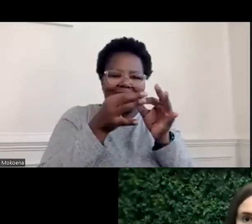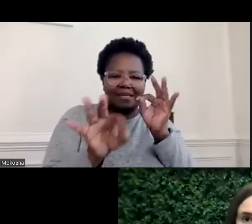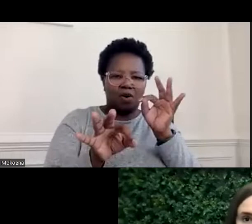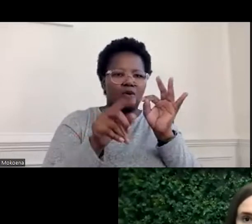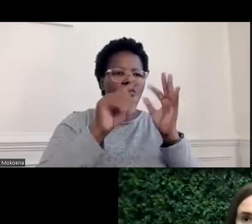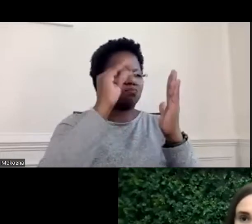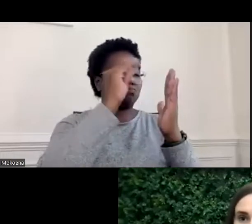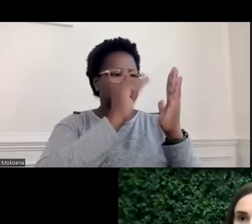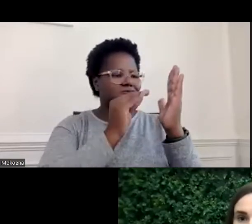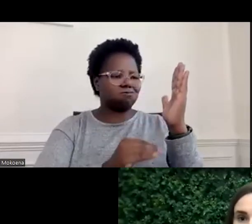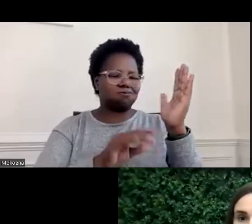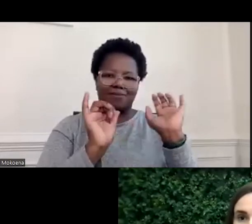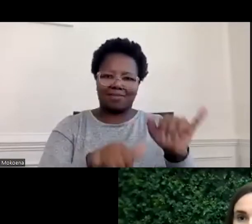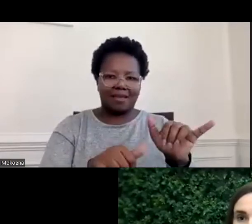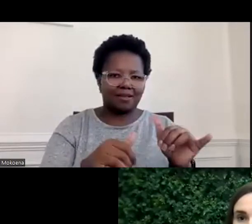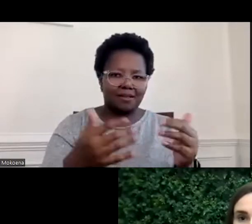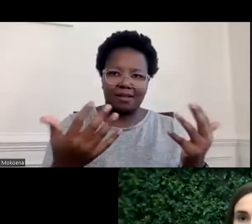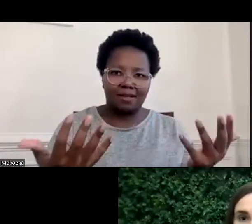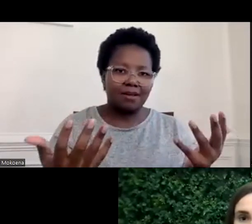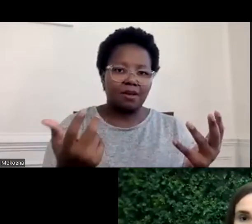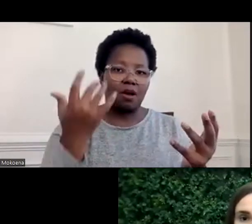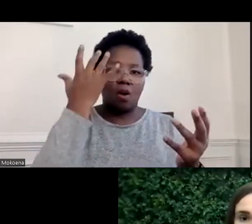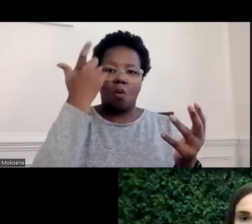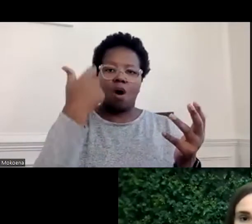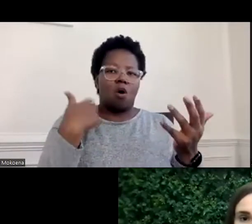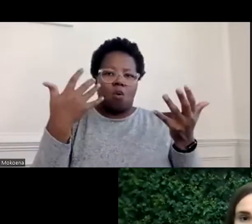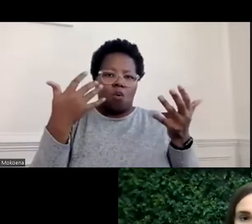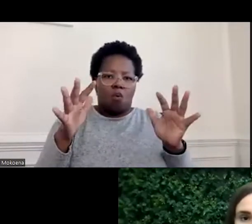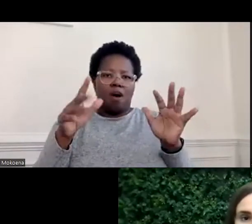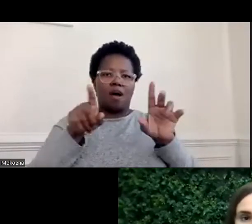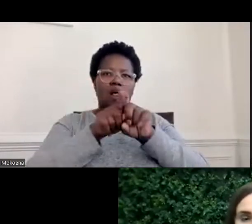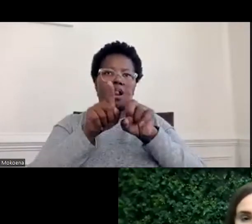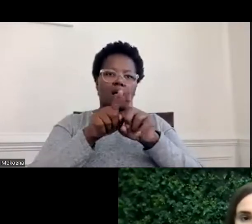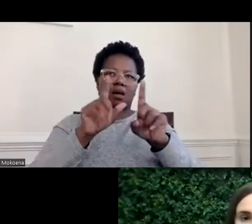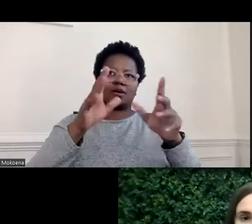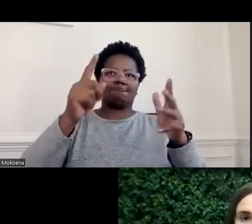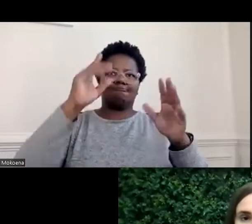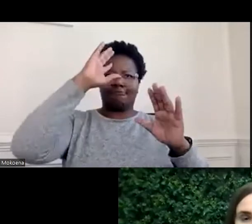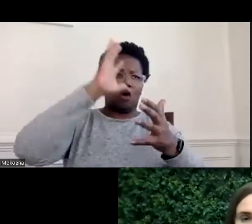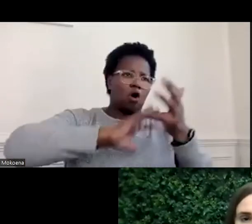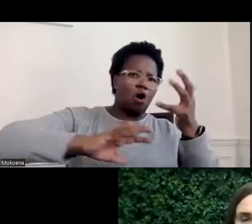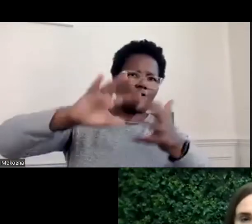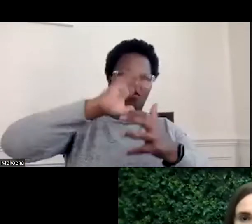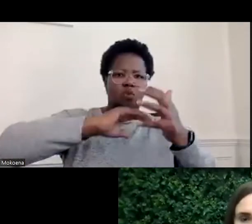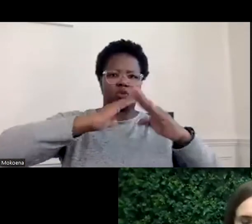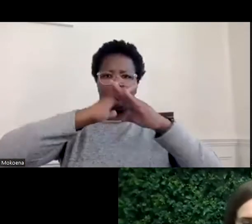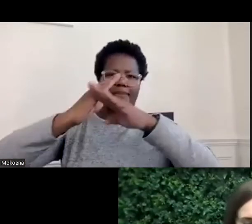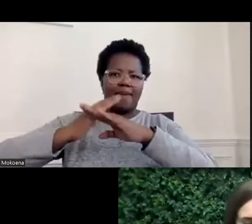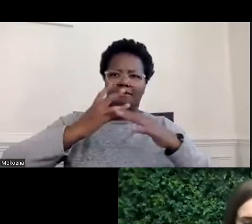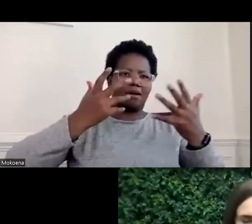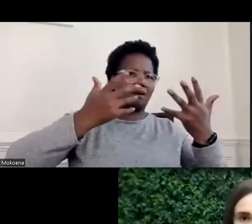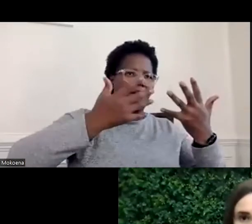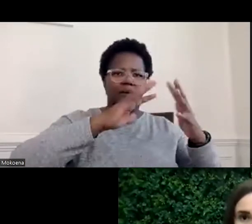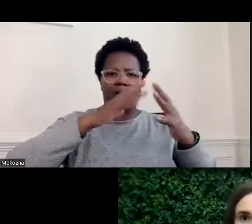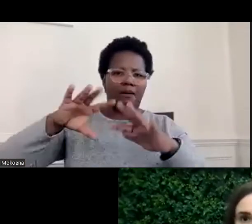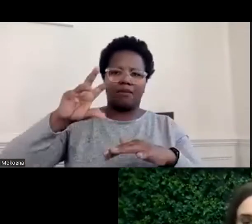together, so that we don't want that to be a barrier or cause confusion to get folks what the services